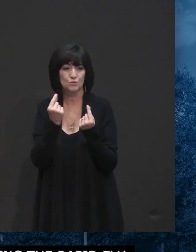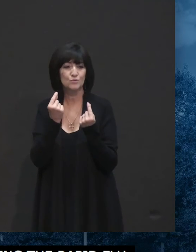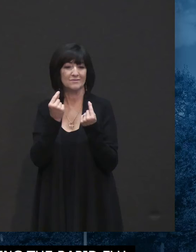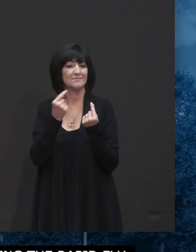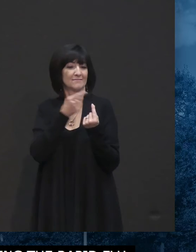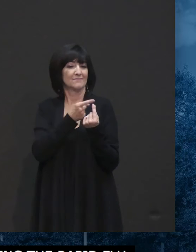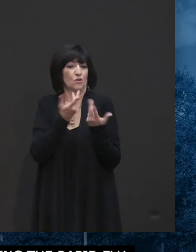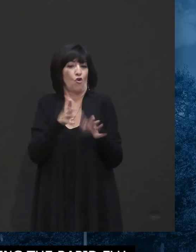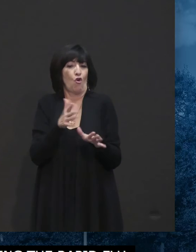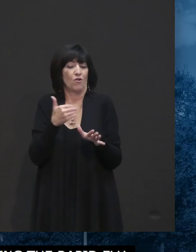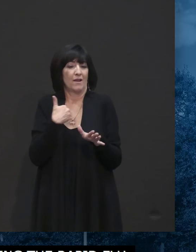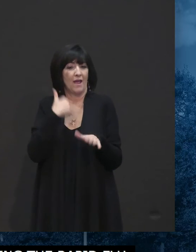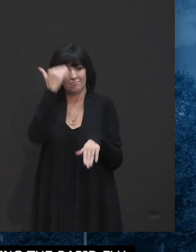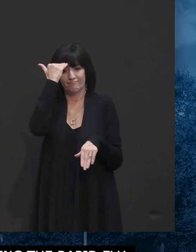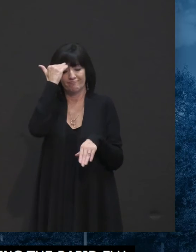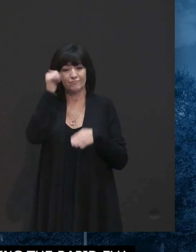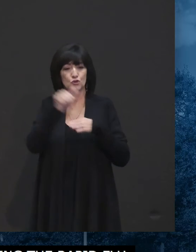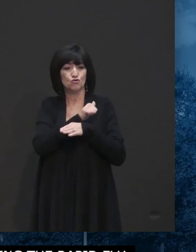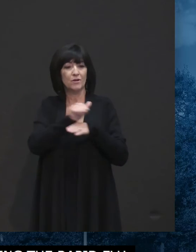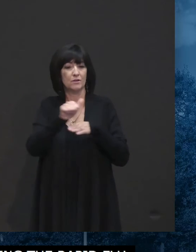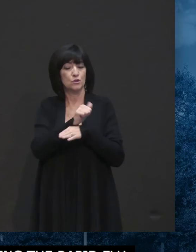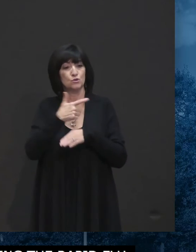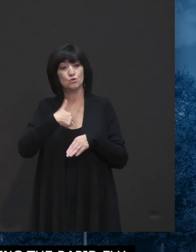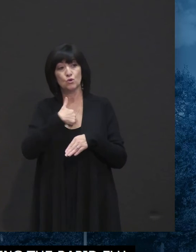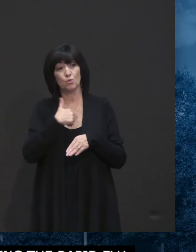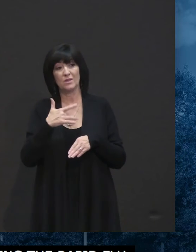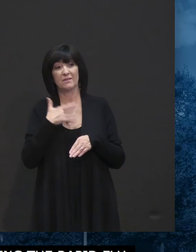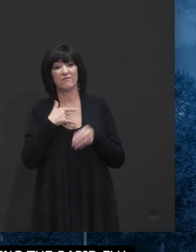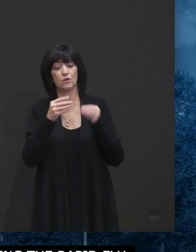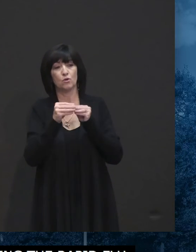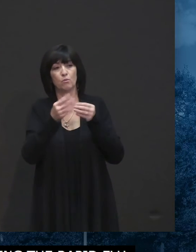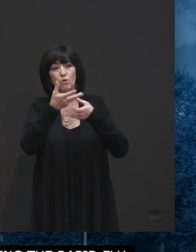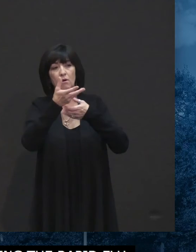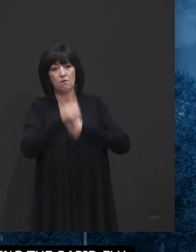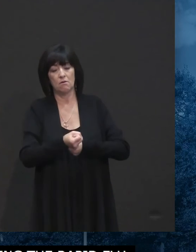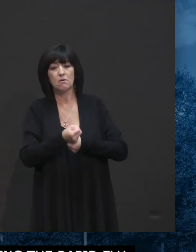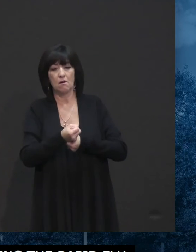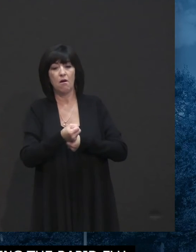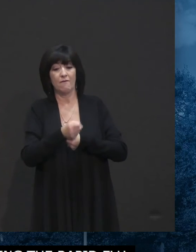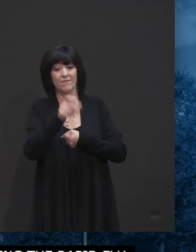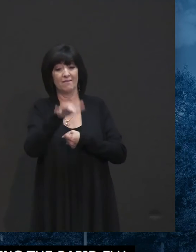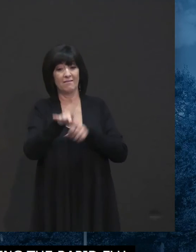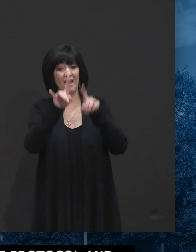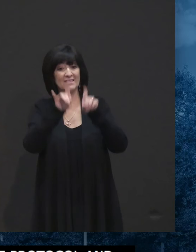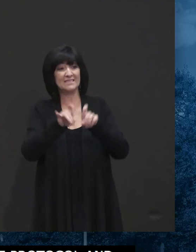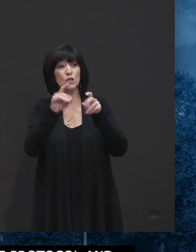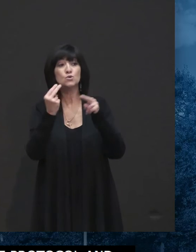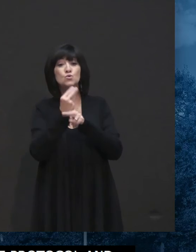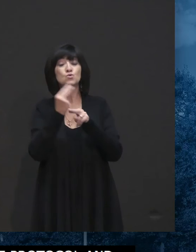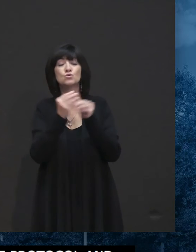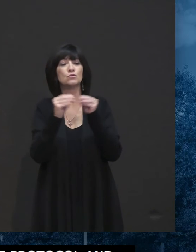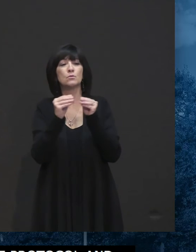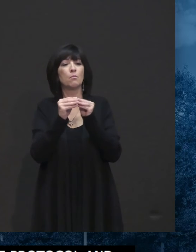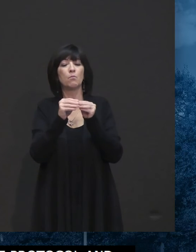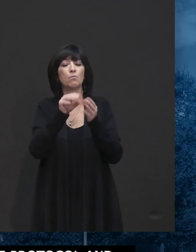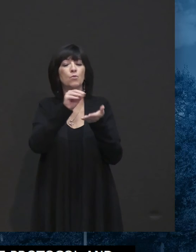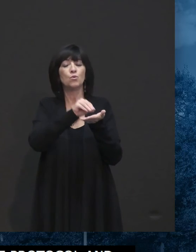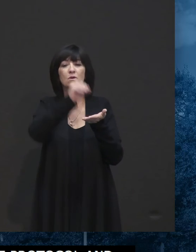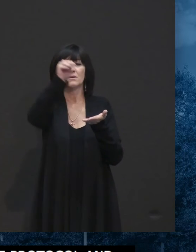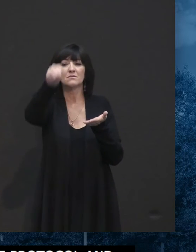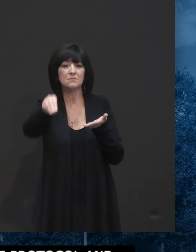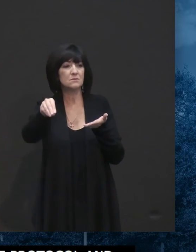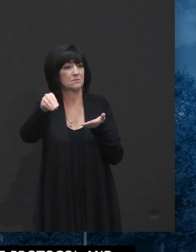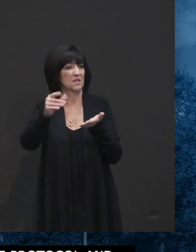just feel a lot more confident in having this test be used in a medical setting, like with primary care